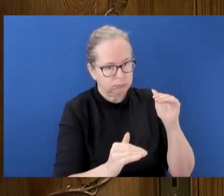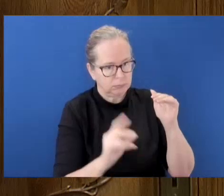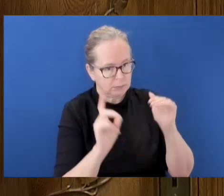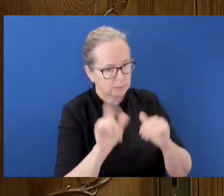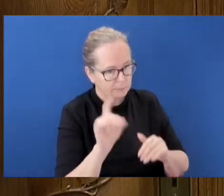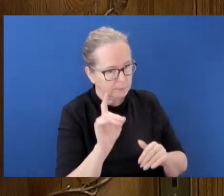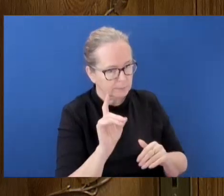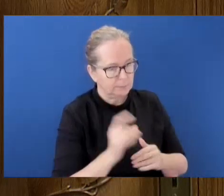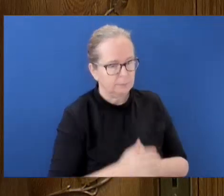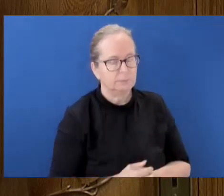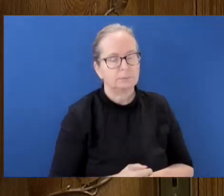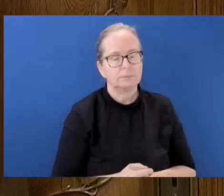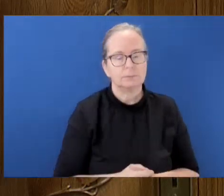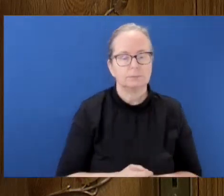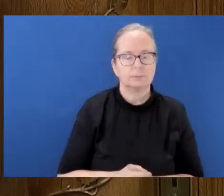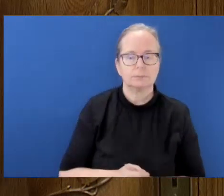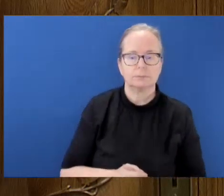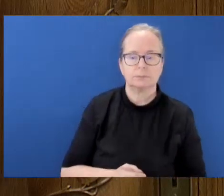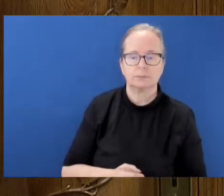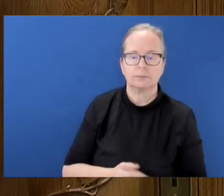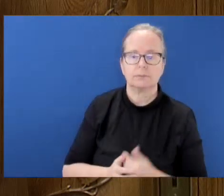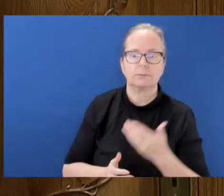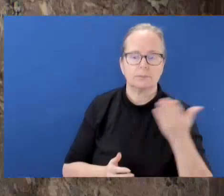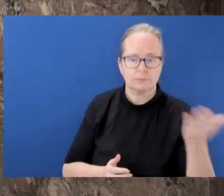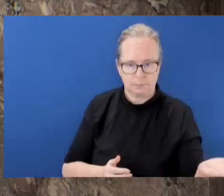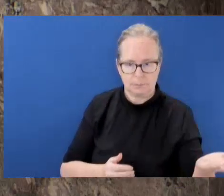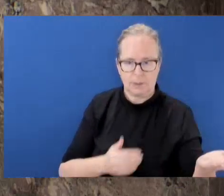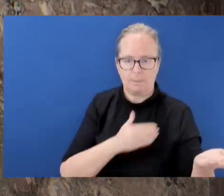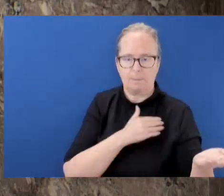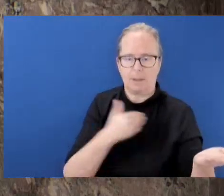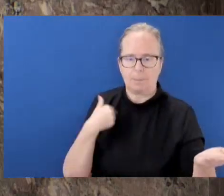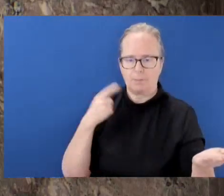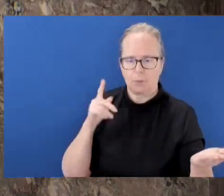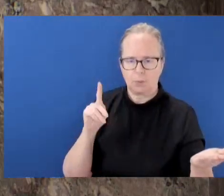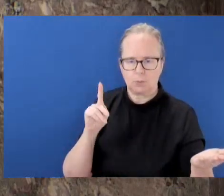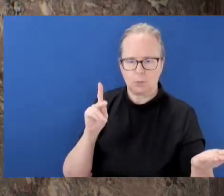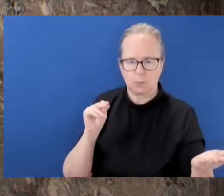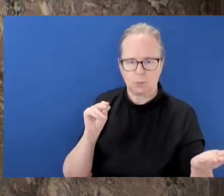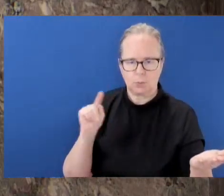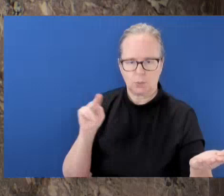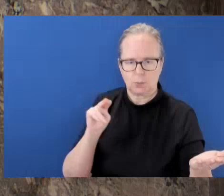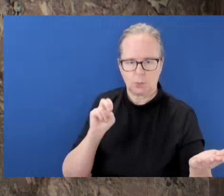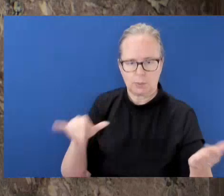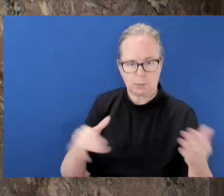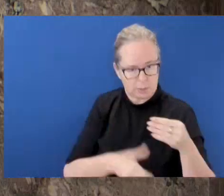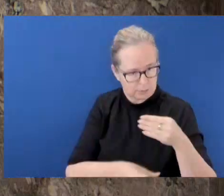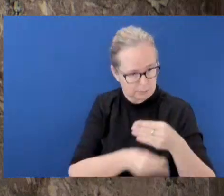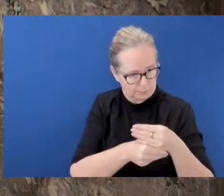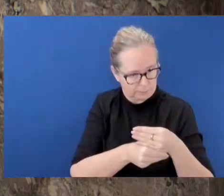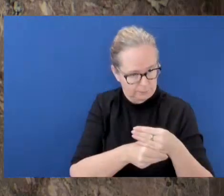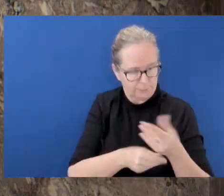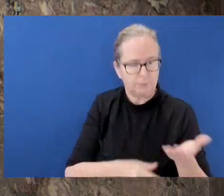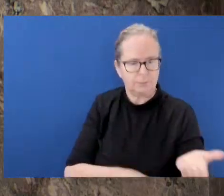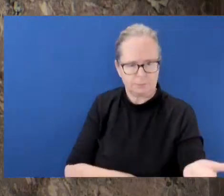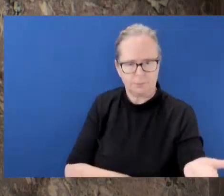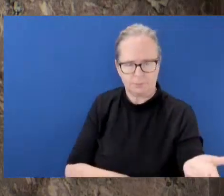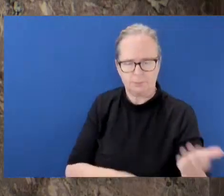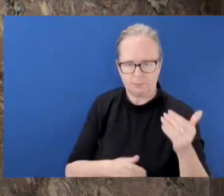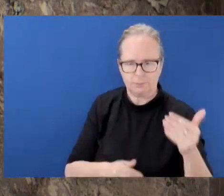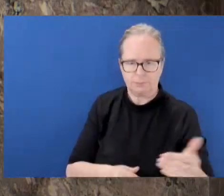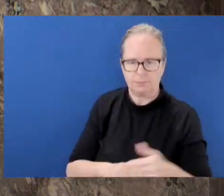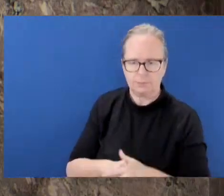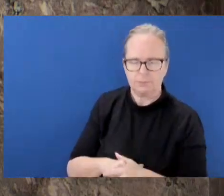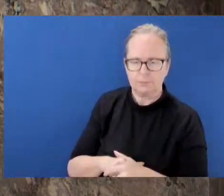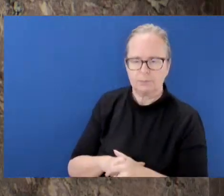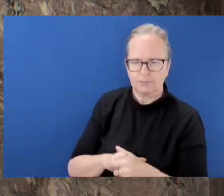Kootenay Supplemental. Thank you, Mr. Speaker. Well, it's a bottom line on an energy bill that means most to British Columbians.